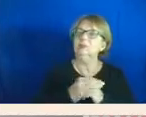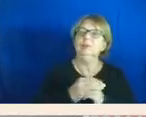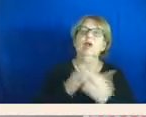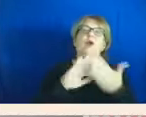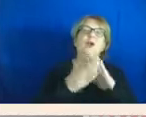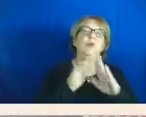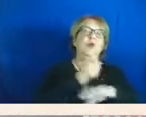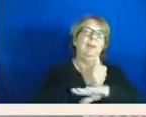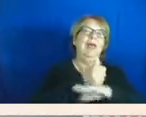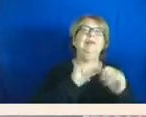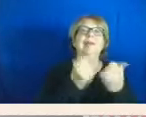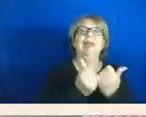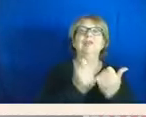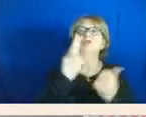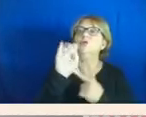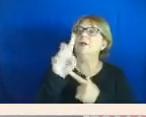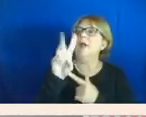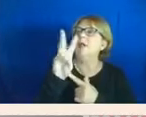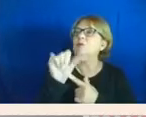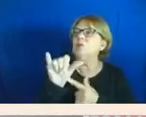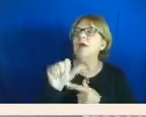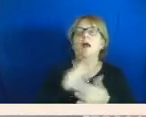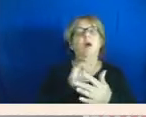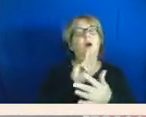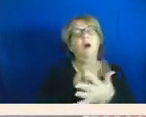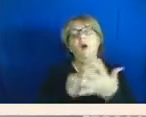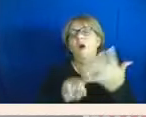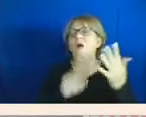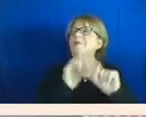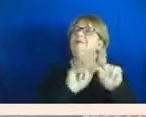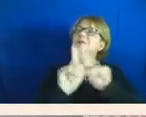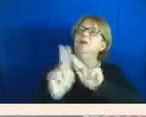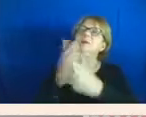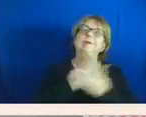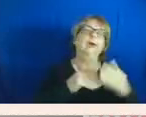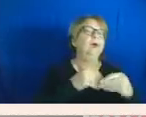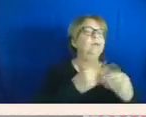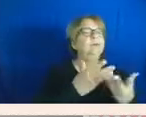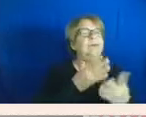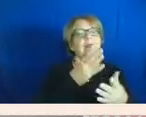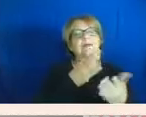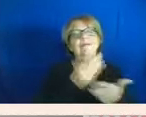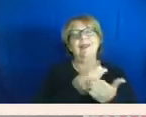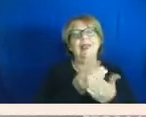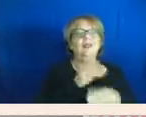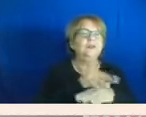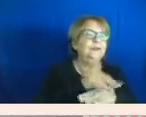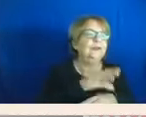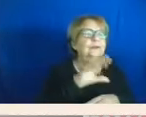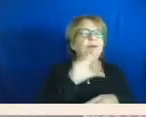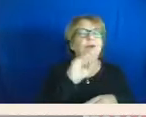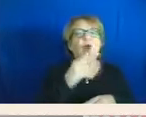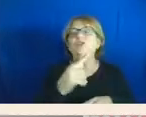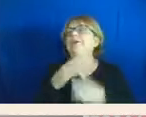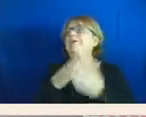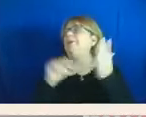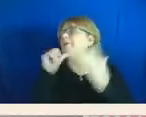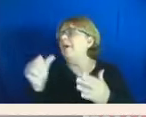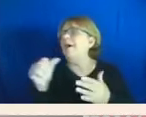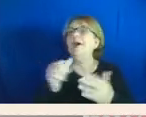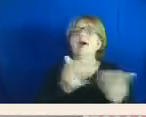United Way, all of them are different. Some offer financial coaching and some don't, but faith-based like